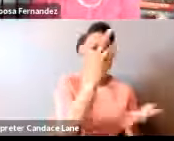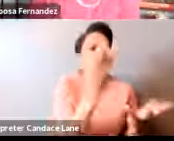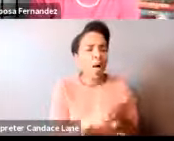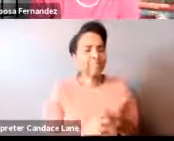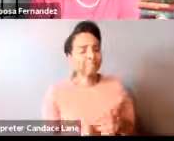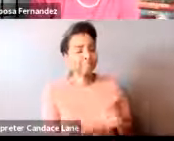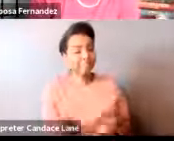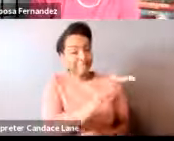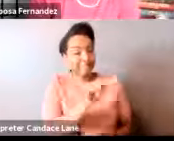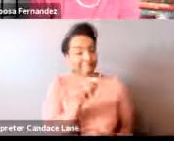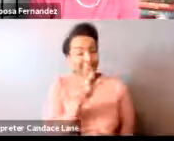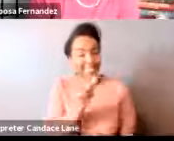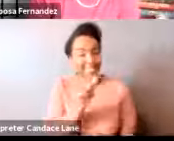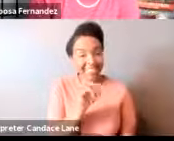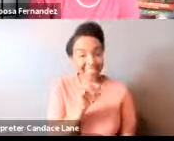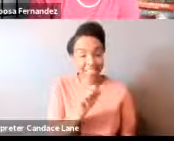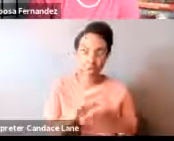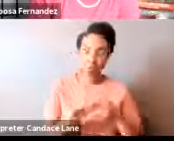but honest.